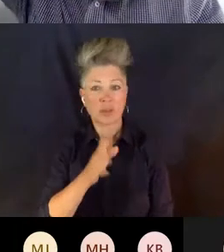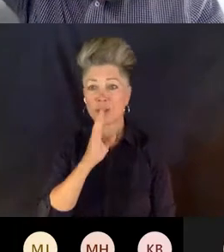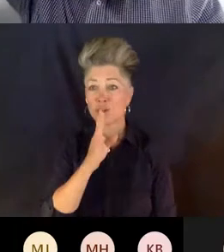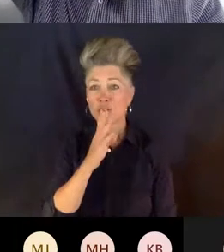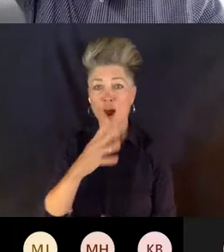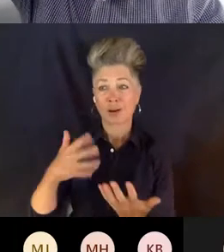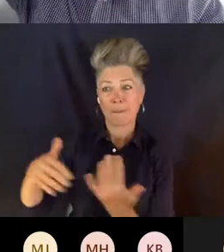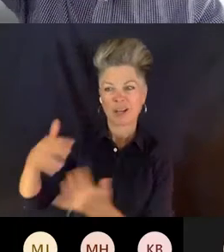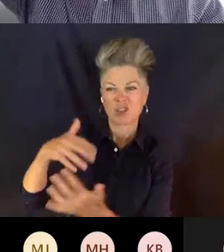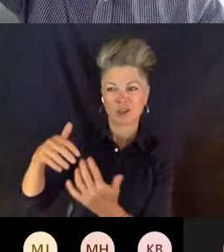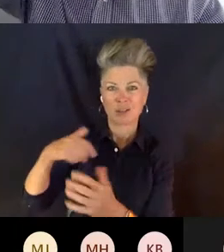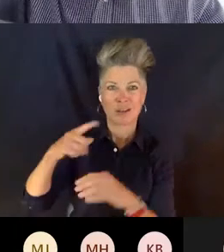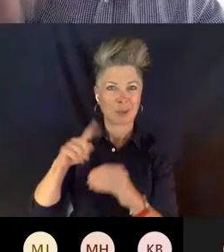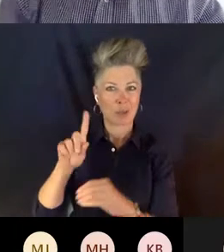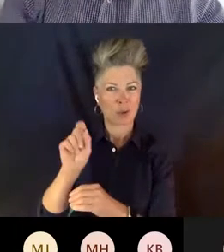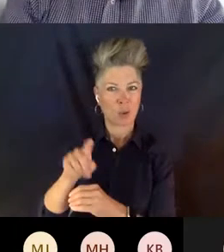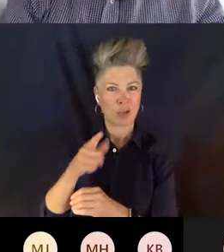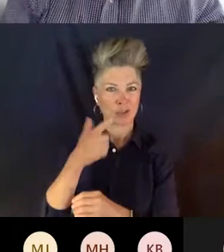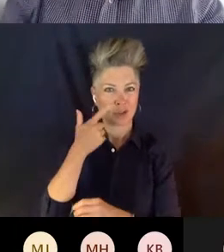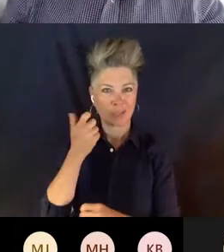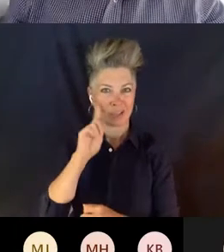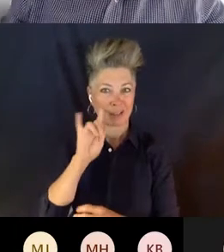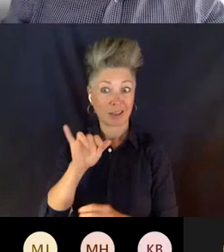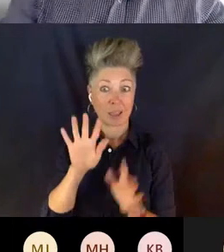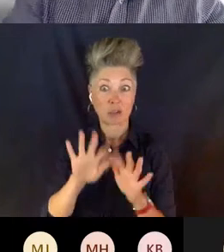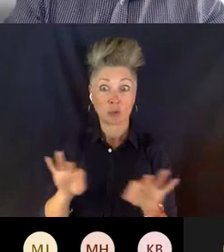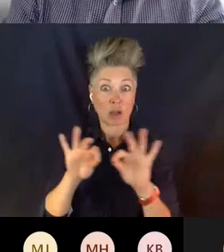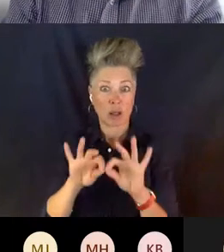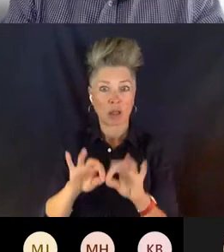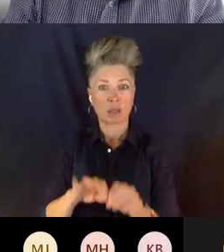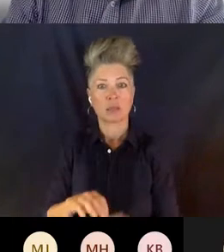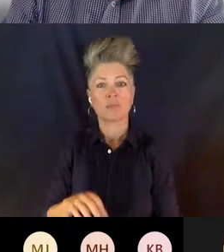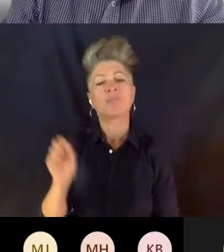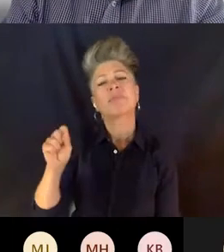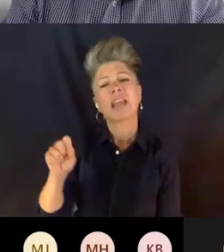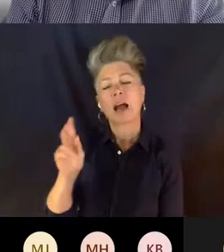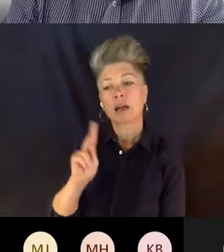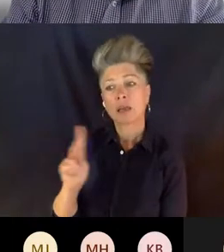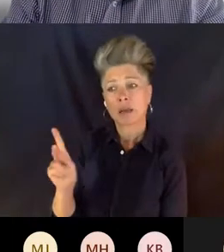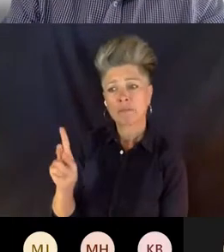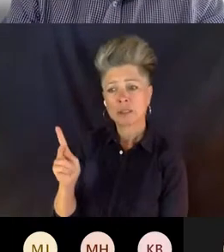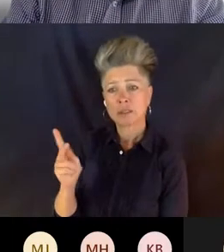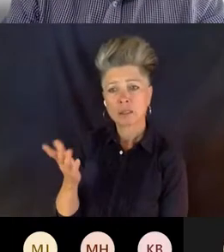about the question that Kevin asked, because I think it was a critical Yeah, one. so just to make it easier,